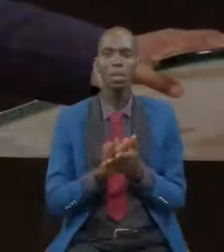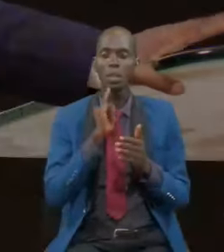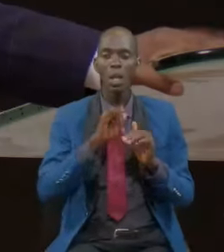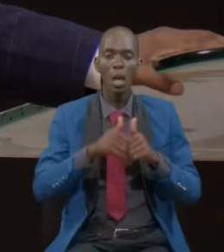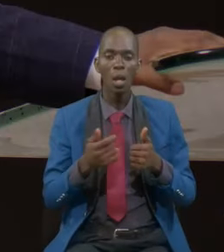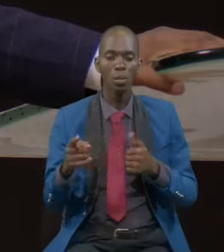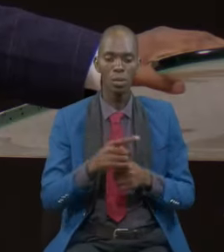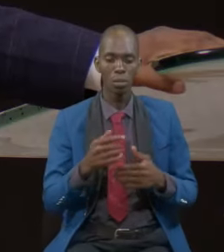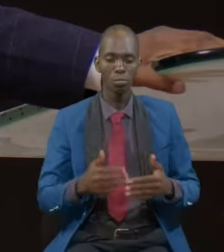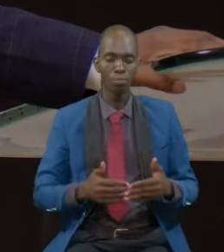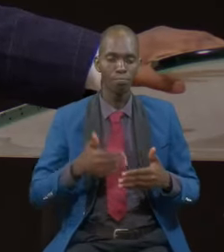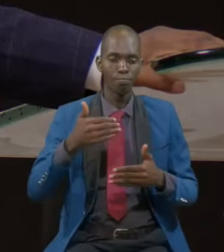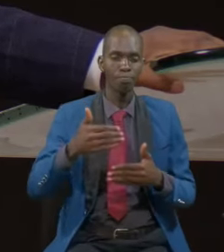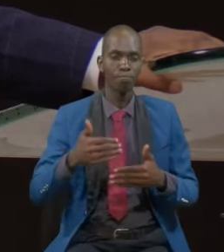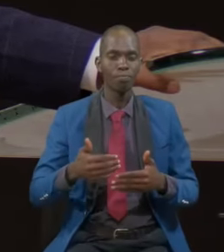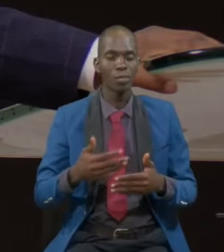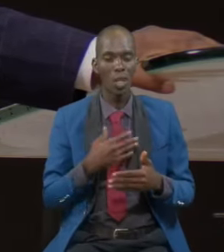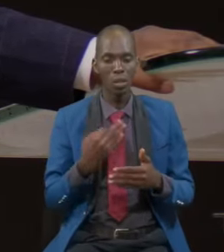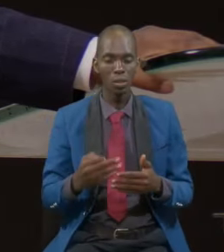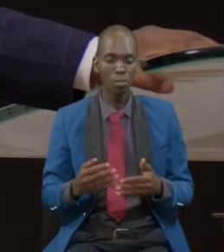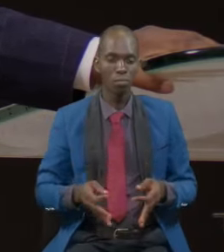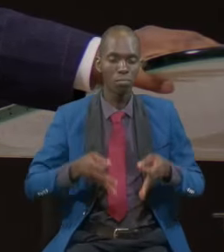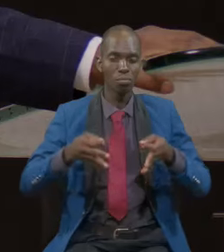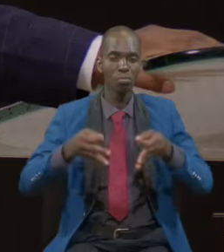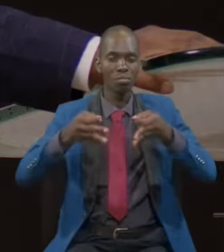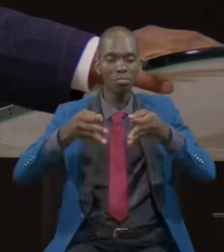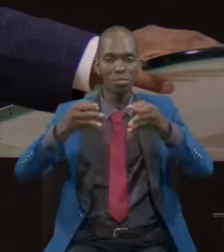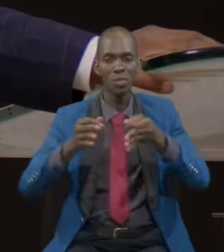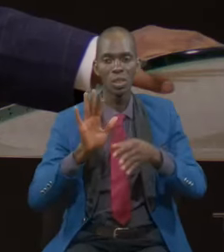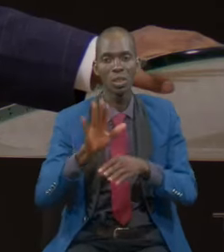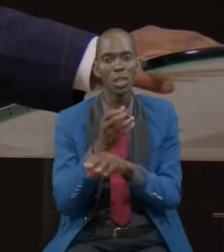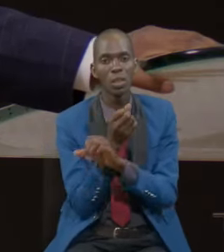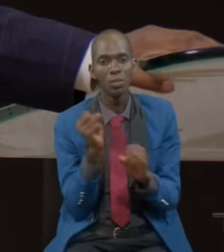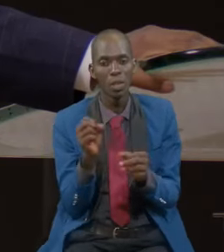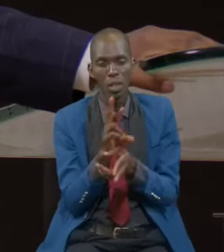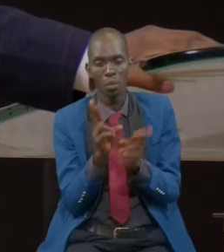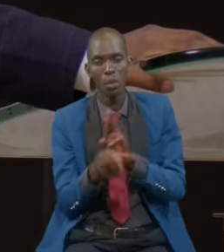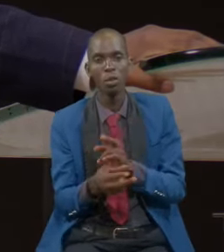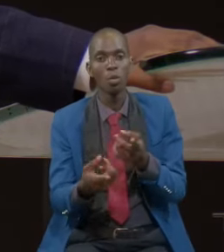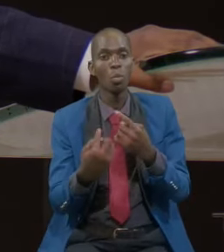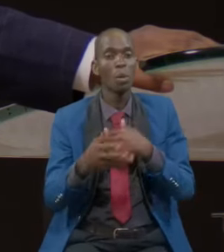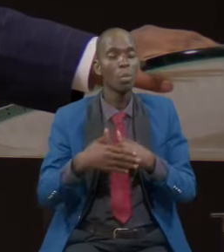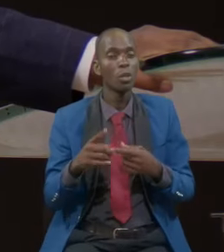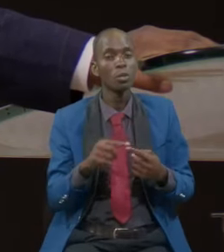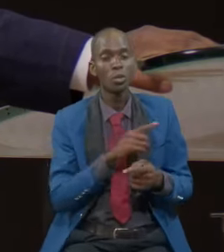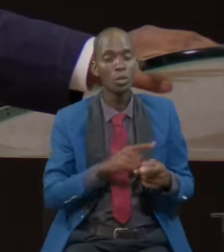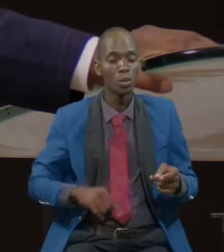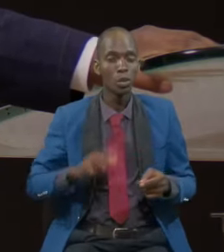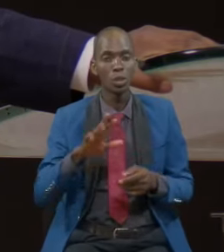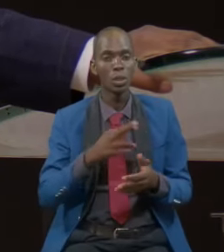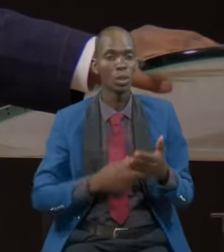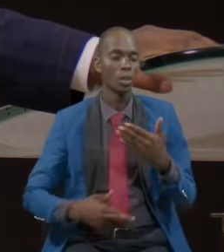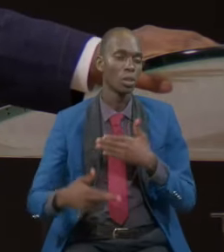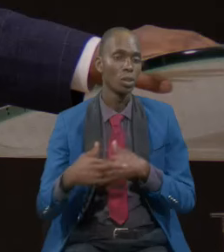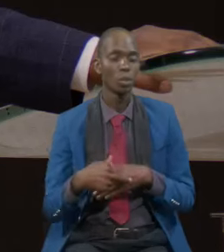postpone their salvation, their repentance, they're coming back to the Lord, their restoration. Such